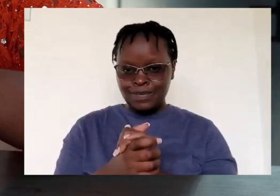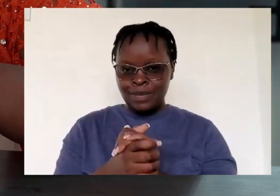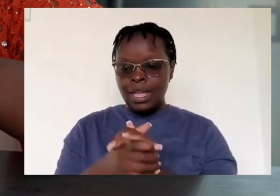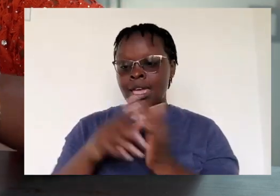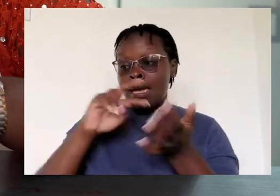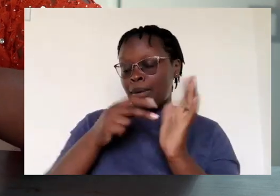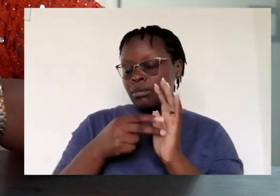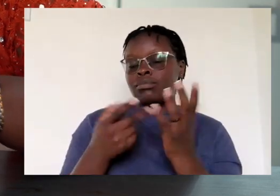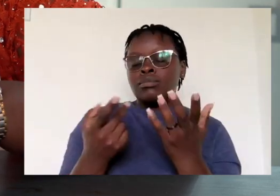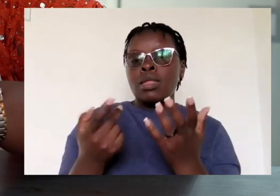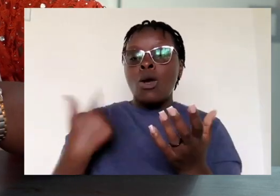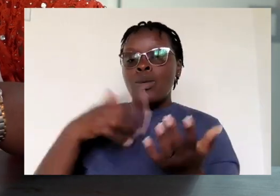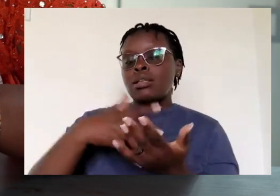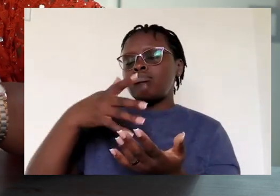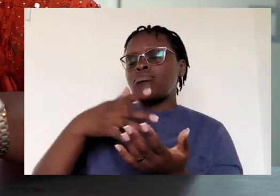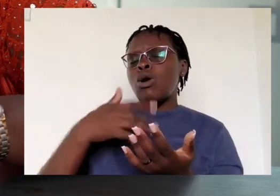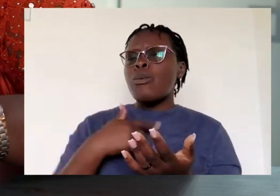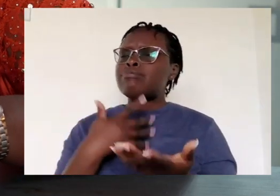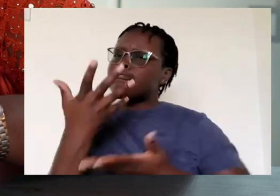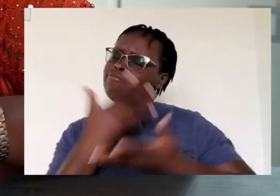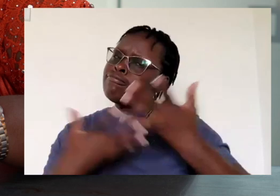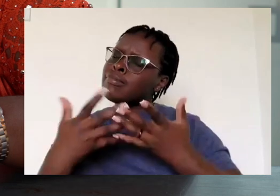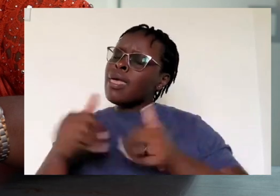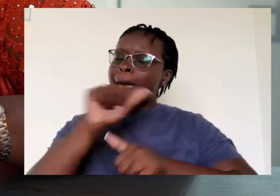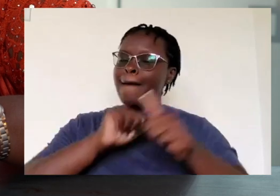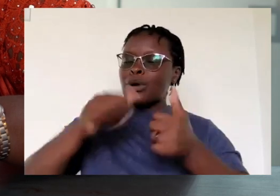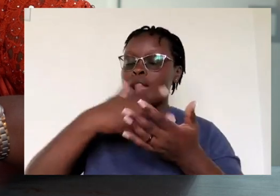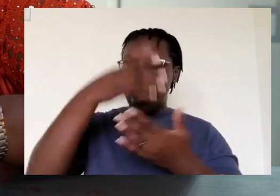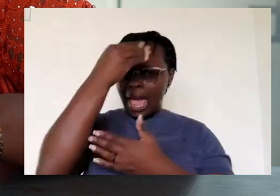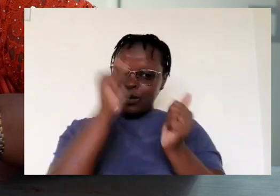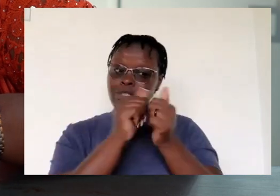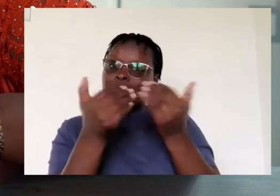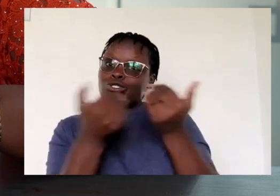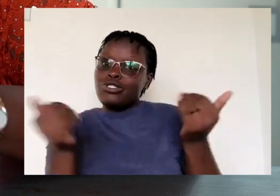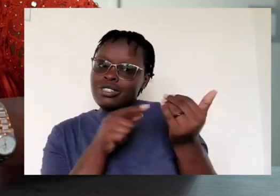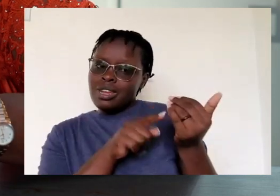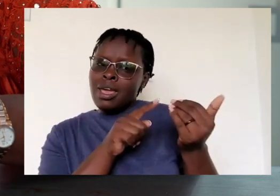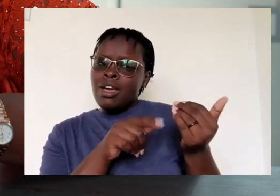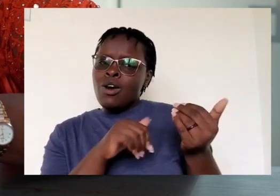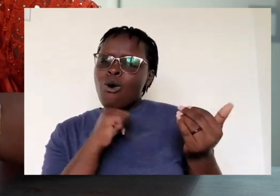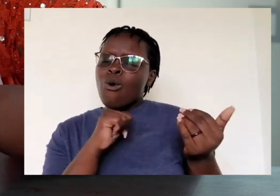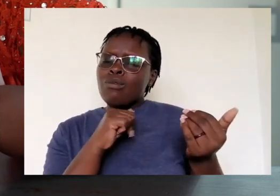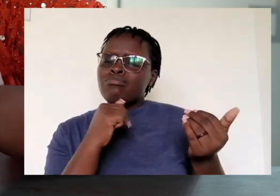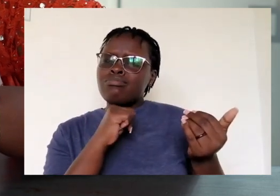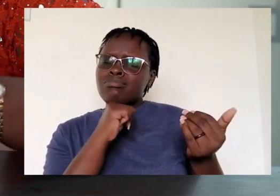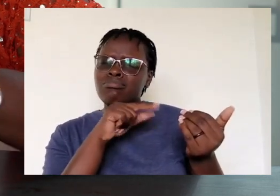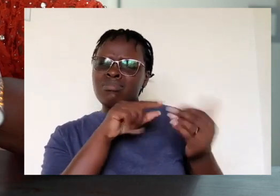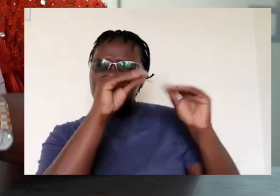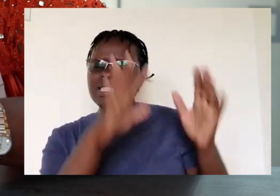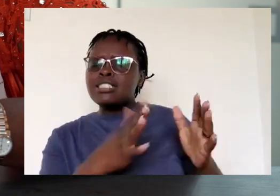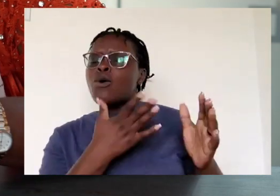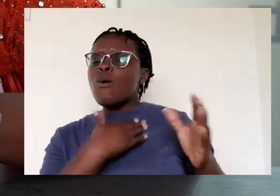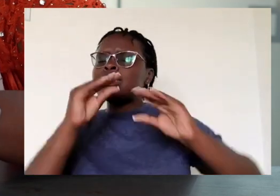all learn with the children. We talk of learning with the children because then we don't want the teacher to be a source of knowledge. We want the teacher to be